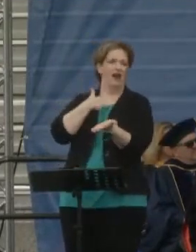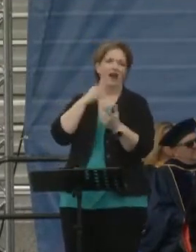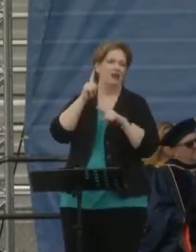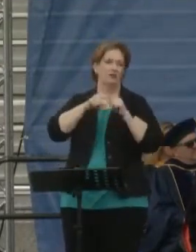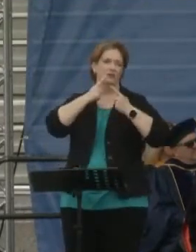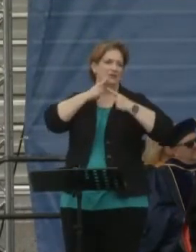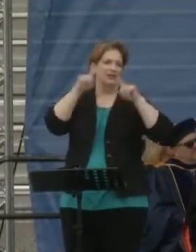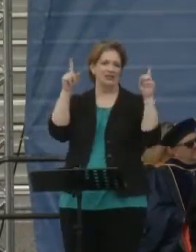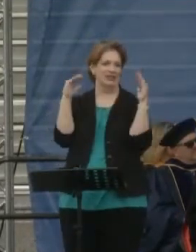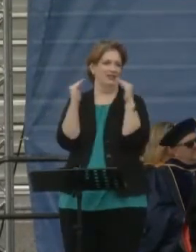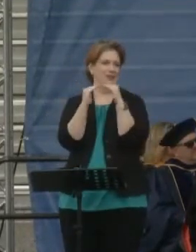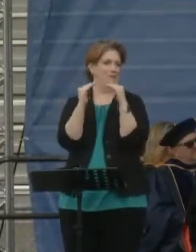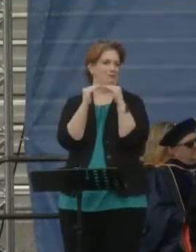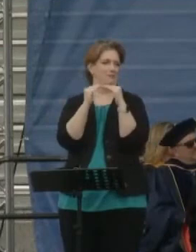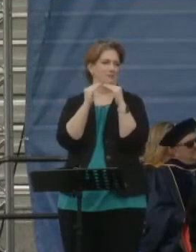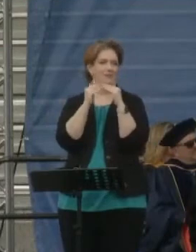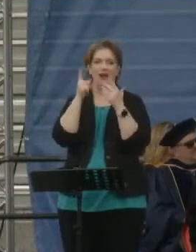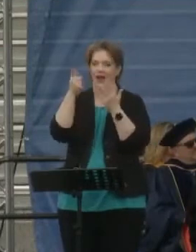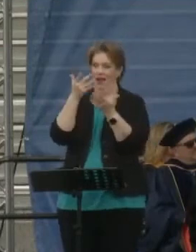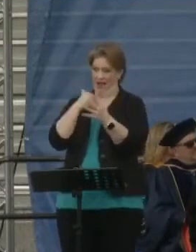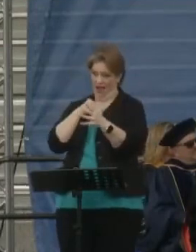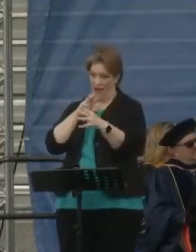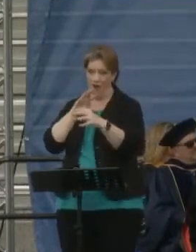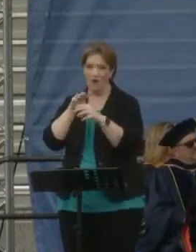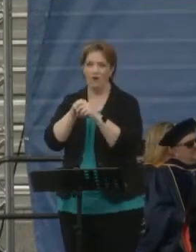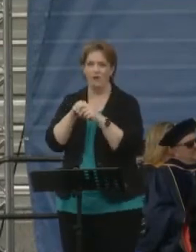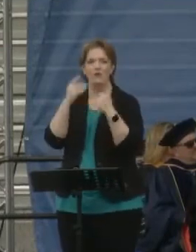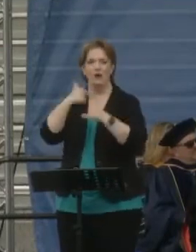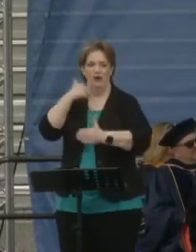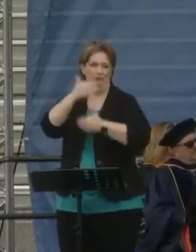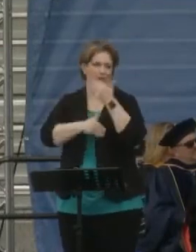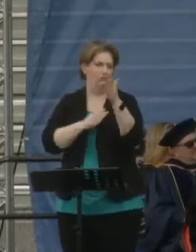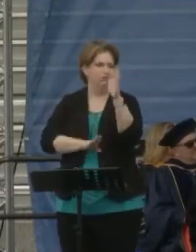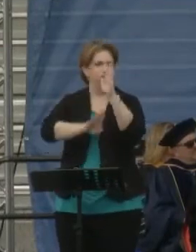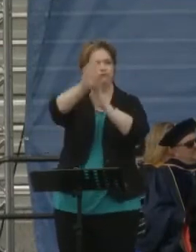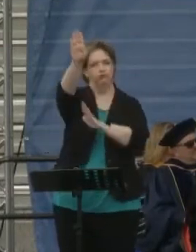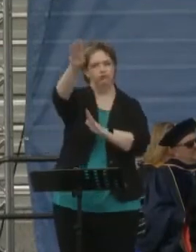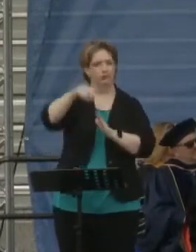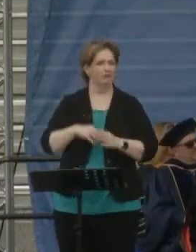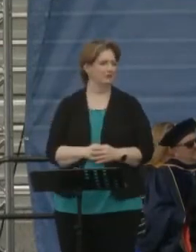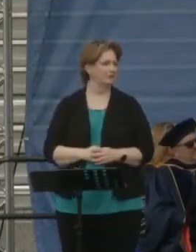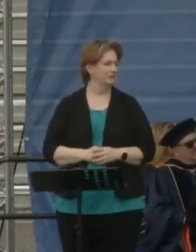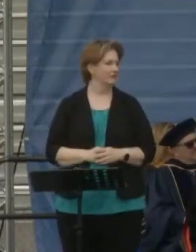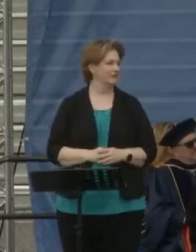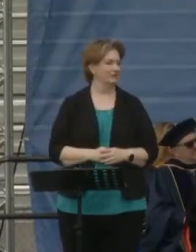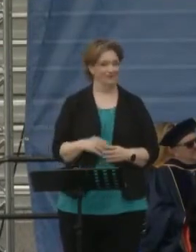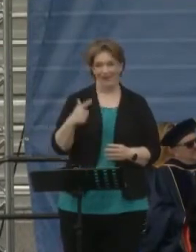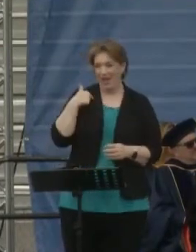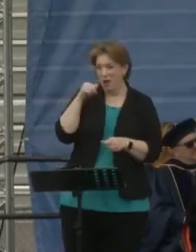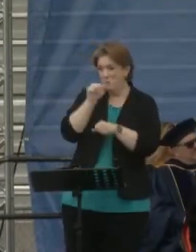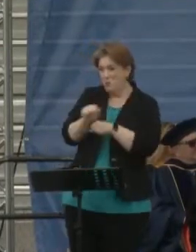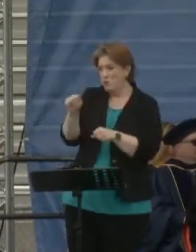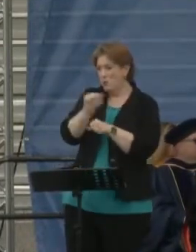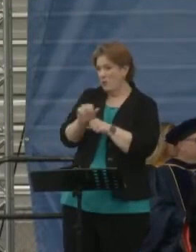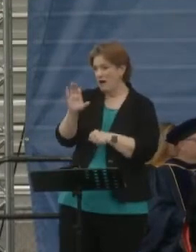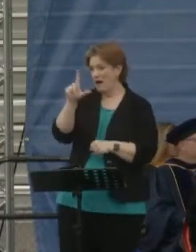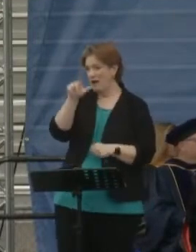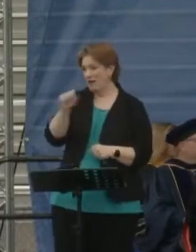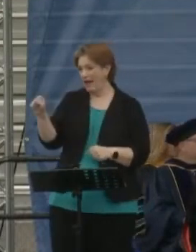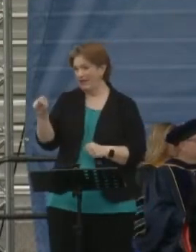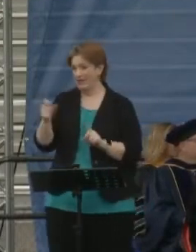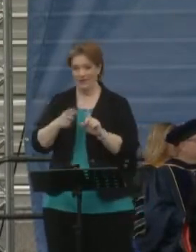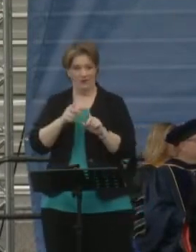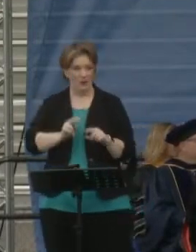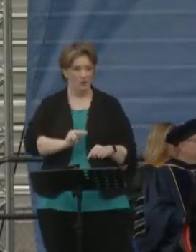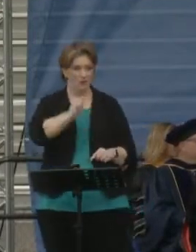college life. Eventually, I, a middle-class kid from northern India, was riding